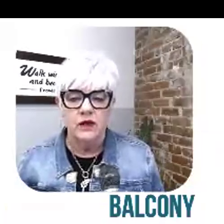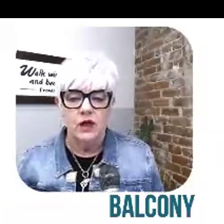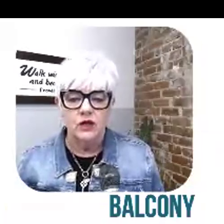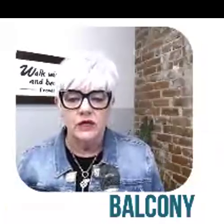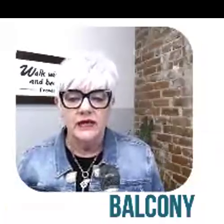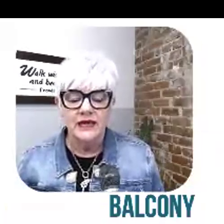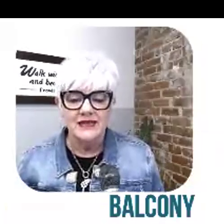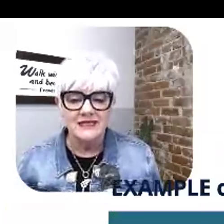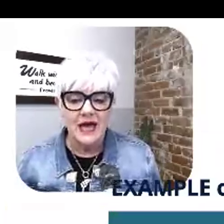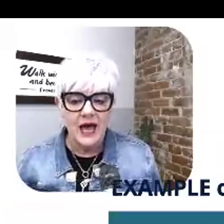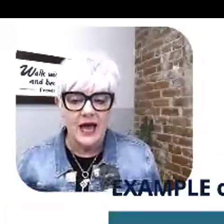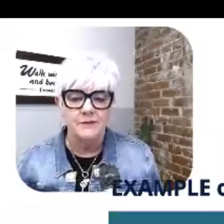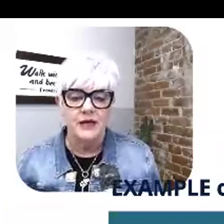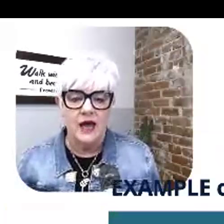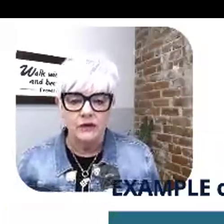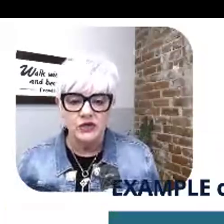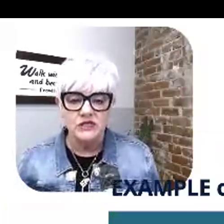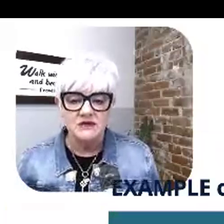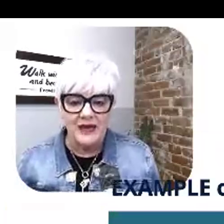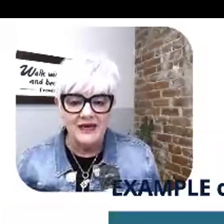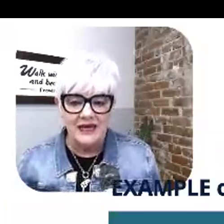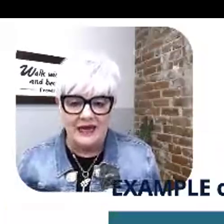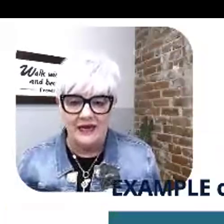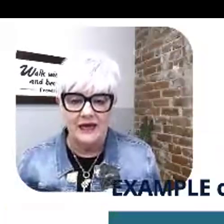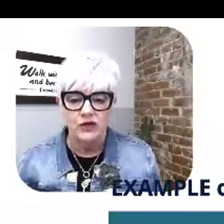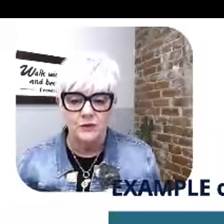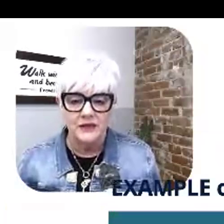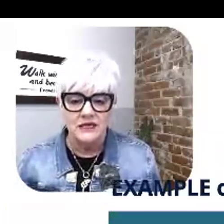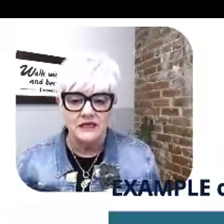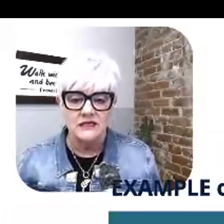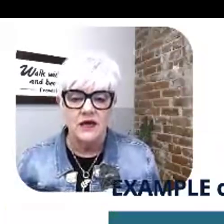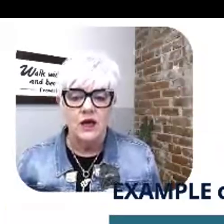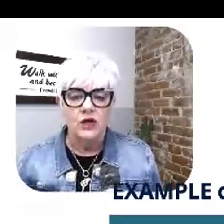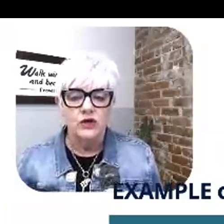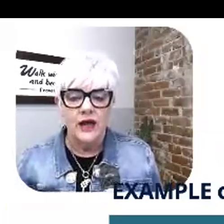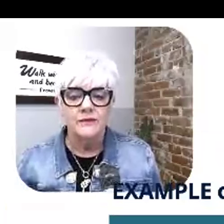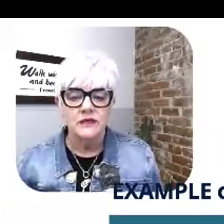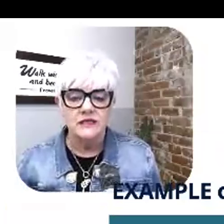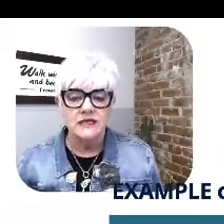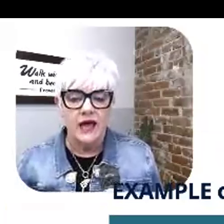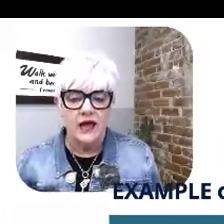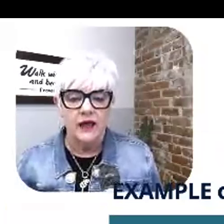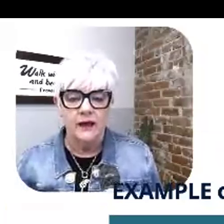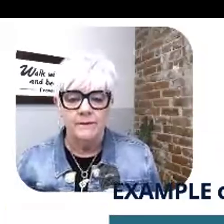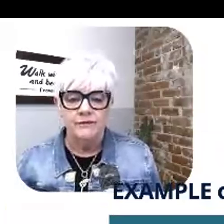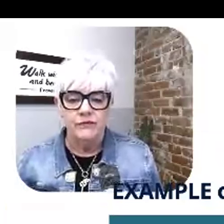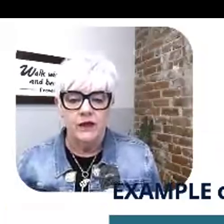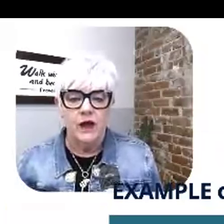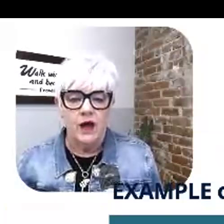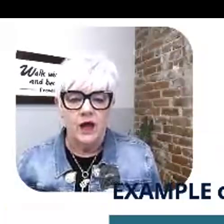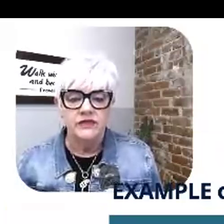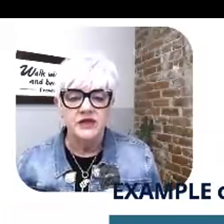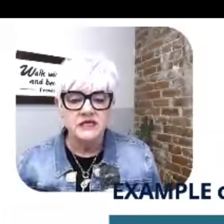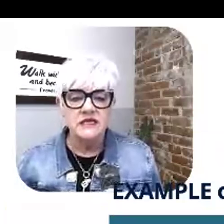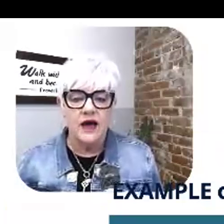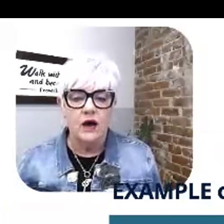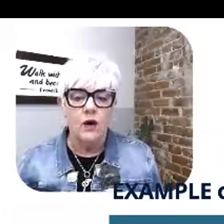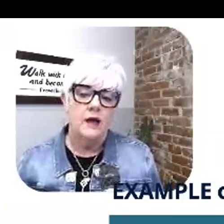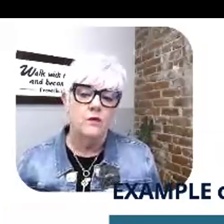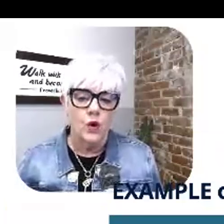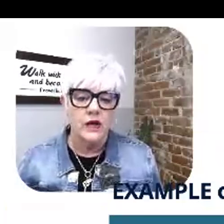to looking at the time and how you're spending it in your business, you're able to say, this